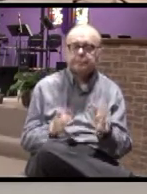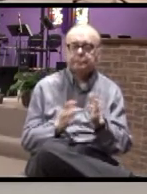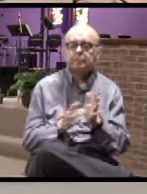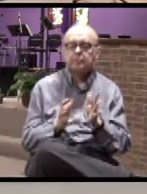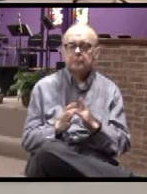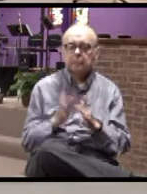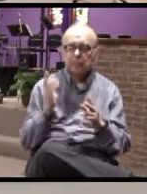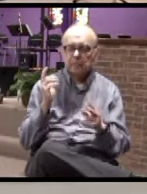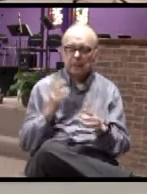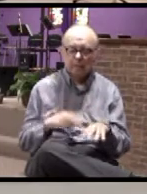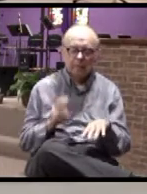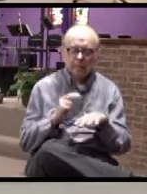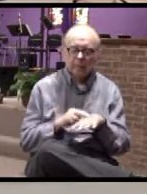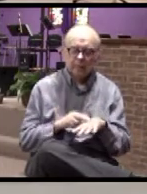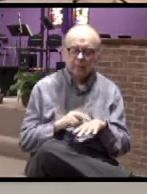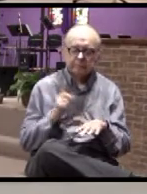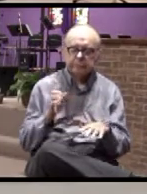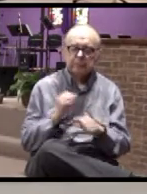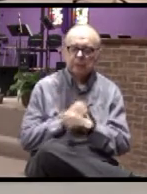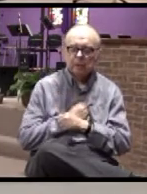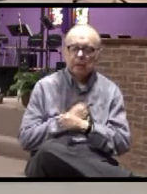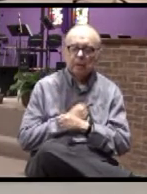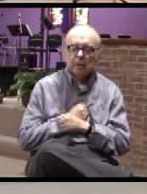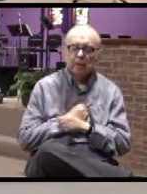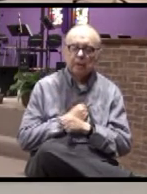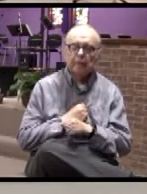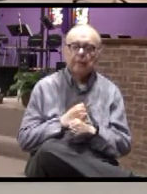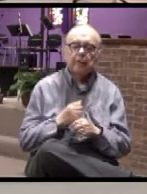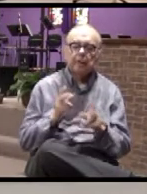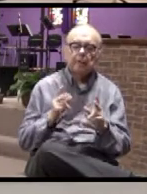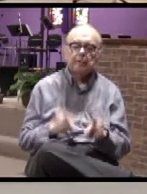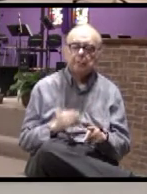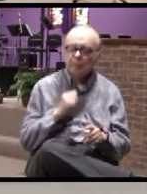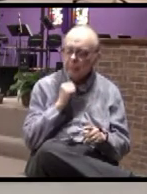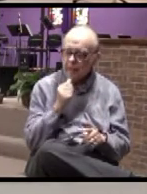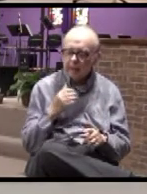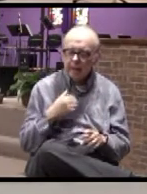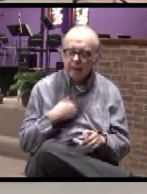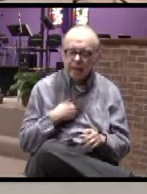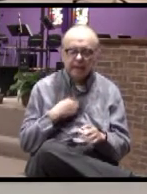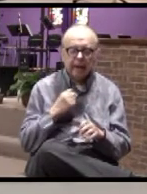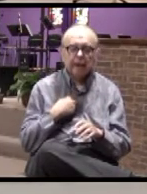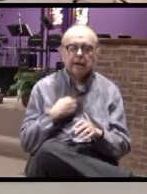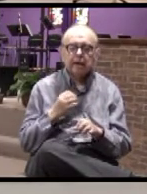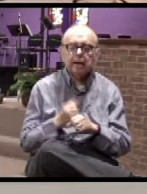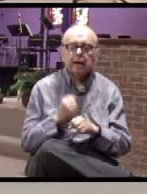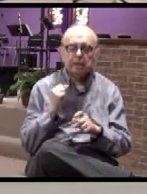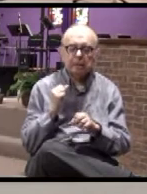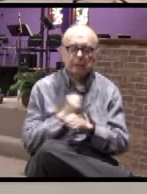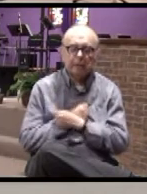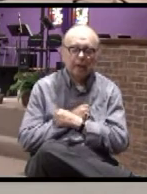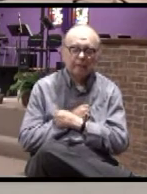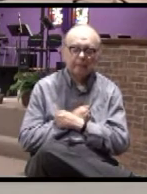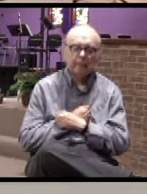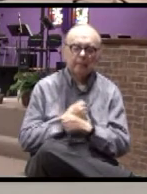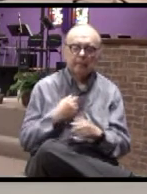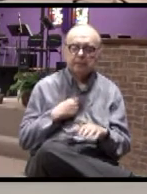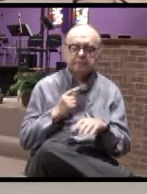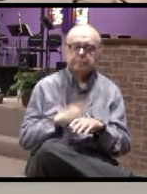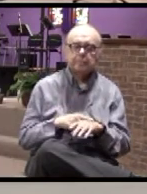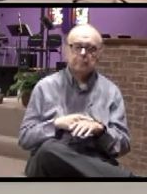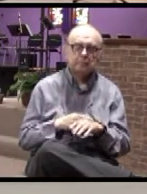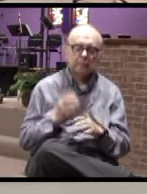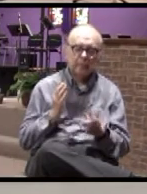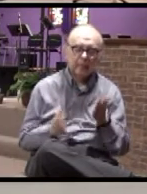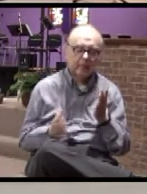Jesus' nature to love the unlovable. And there are times that I have probably been